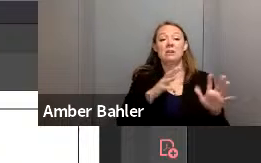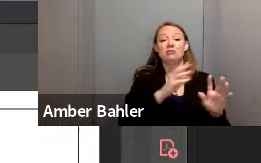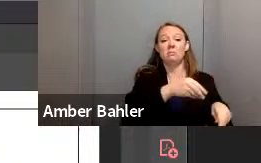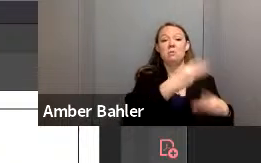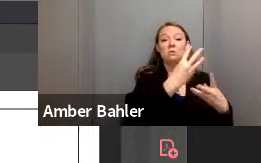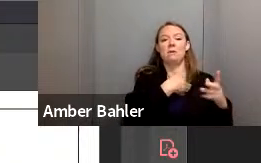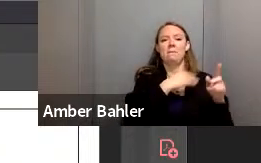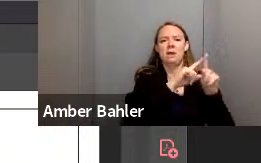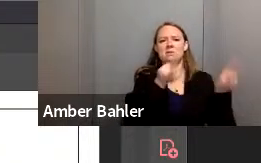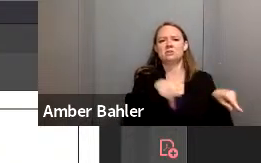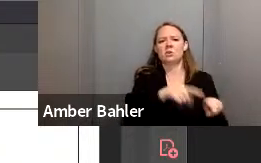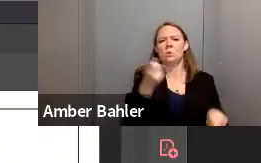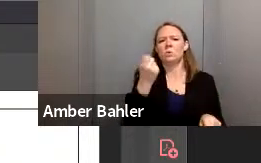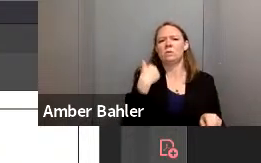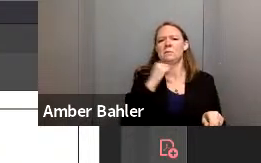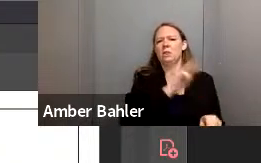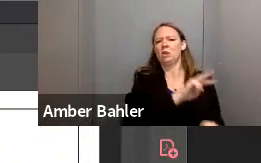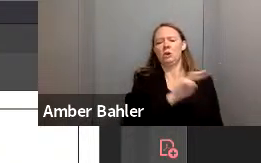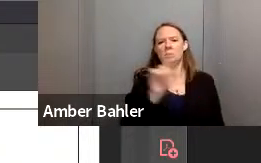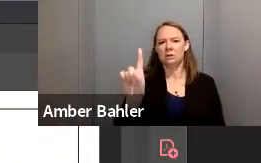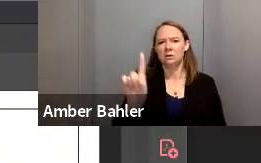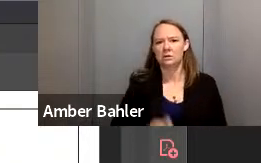right here.